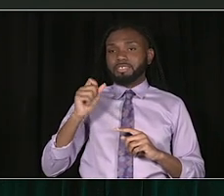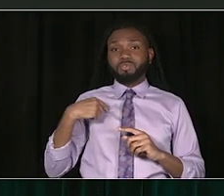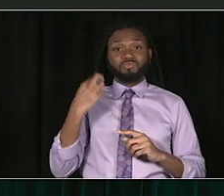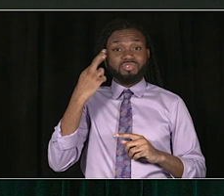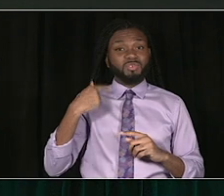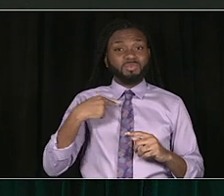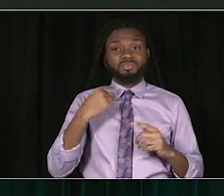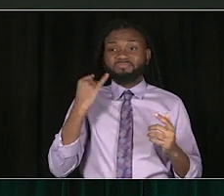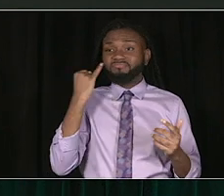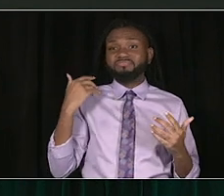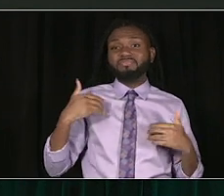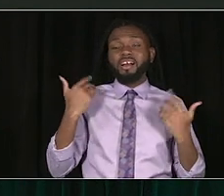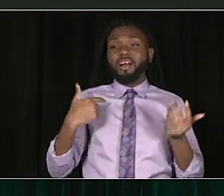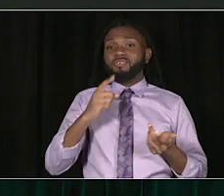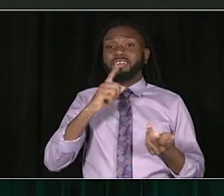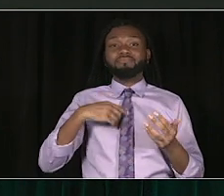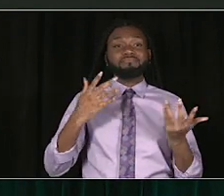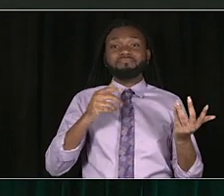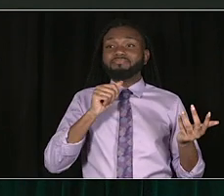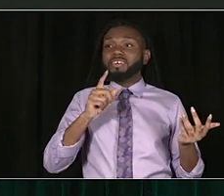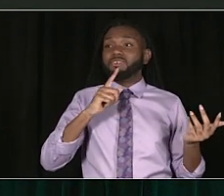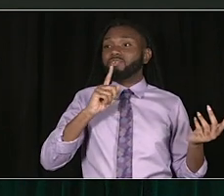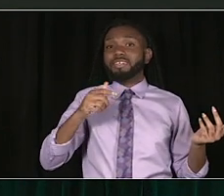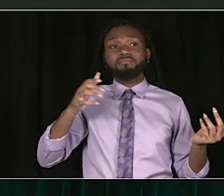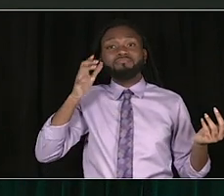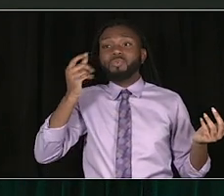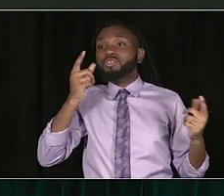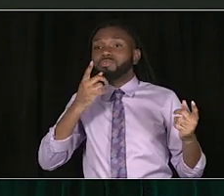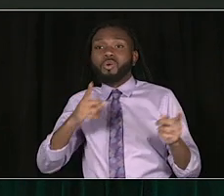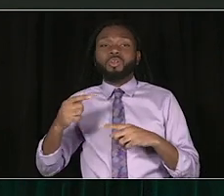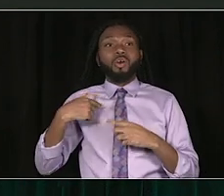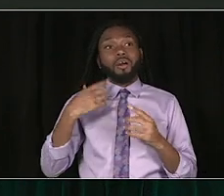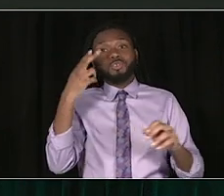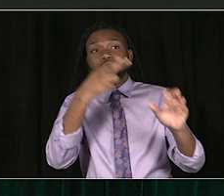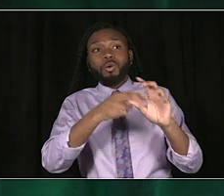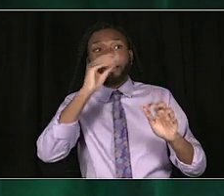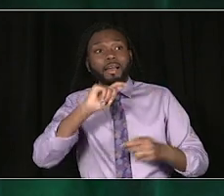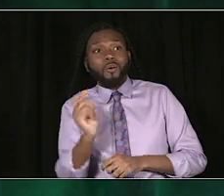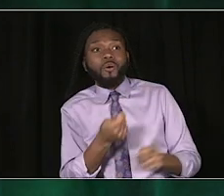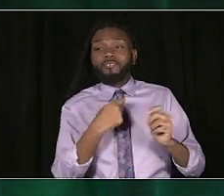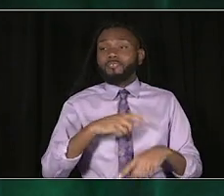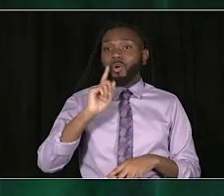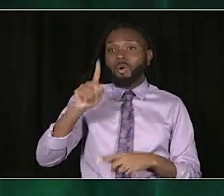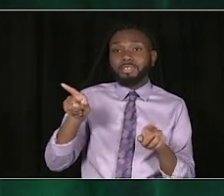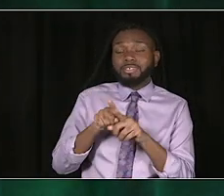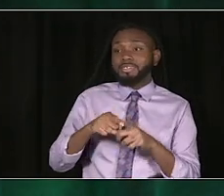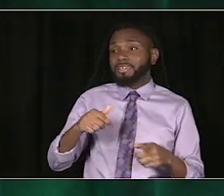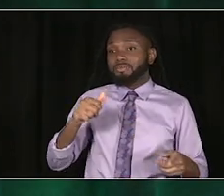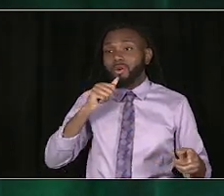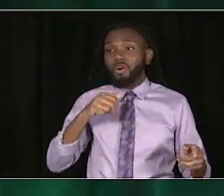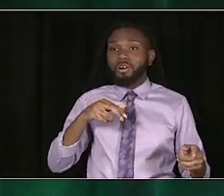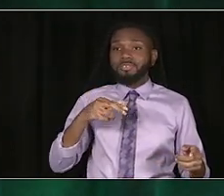and we weren't really hearing about what was going on. We weren't golfing with all the guys. We weren't really at the same bars or cigar bars or